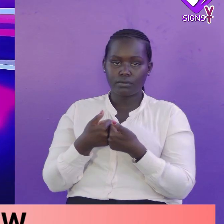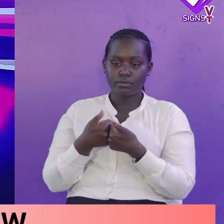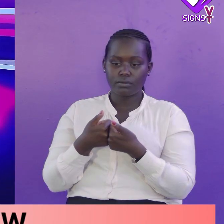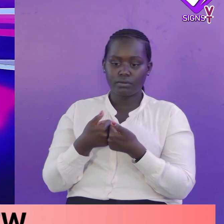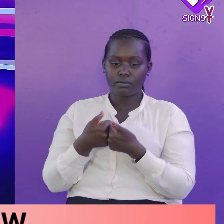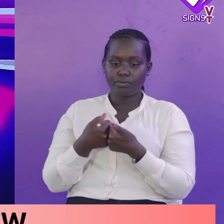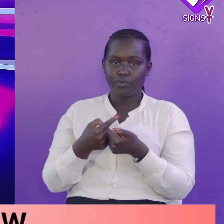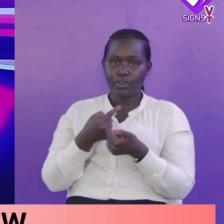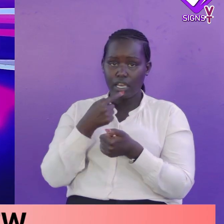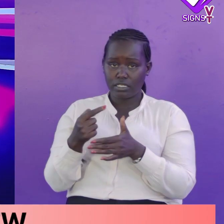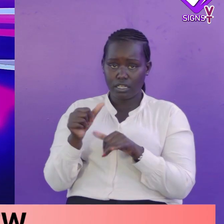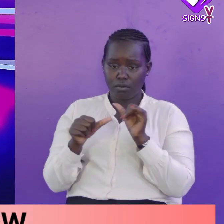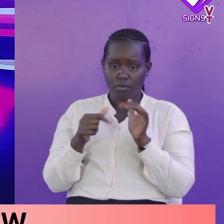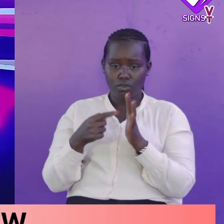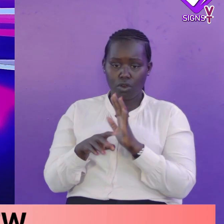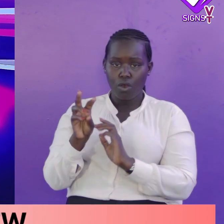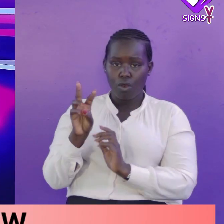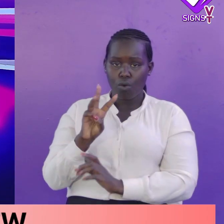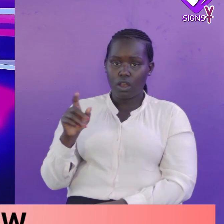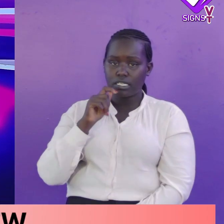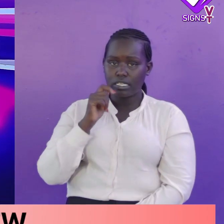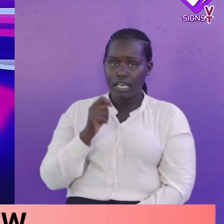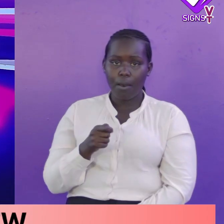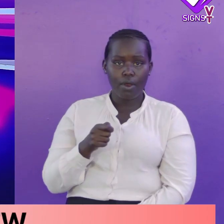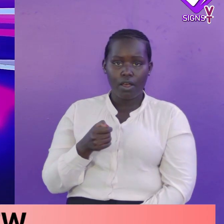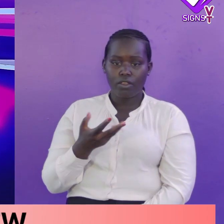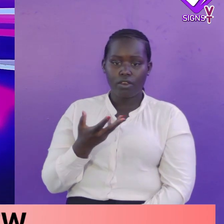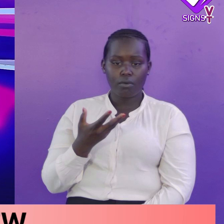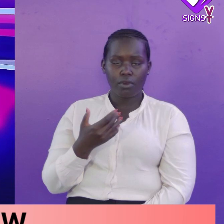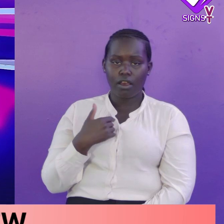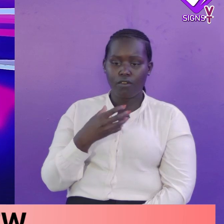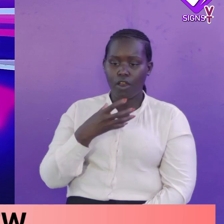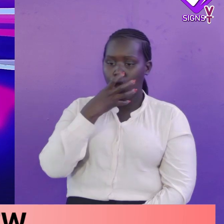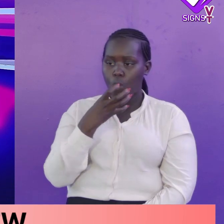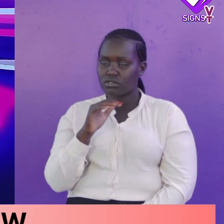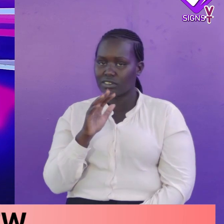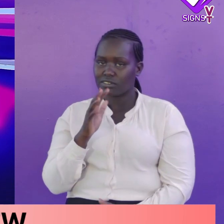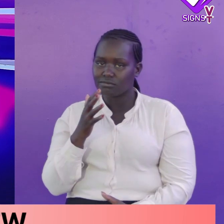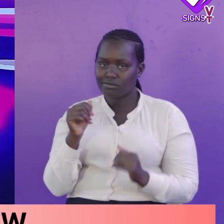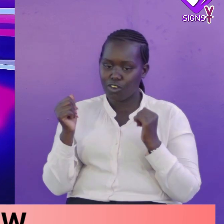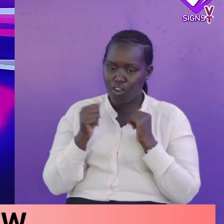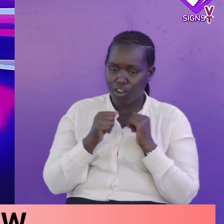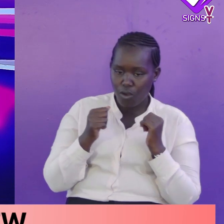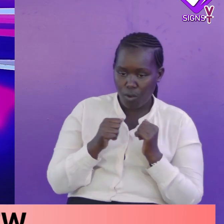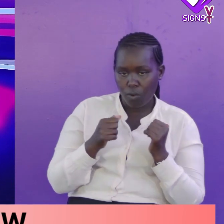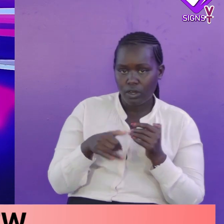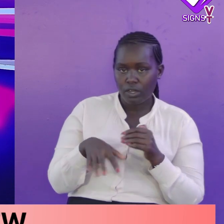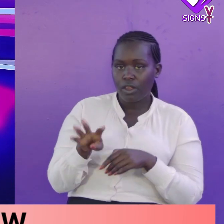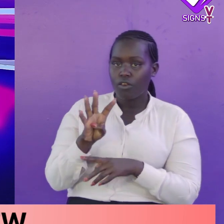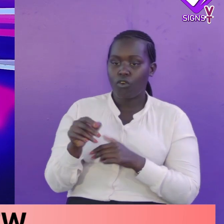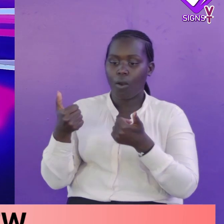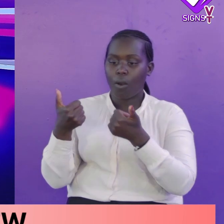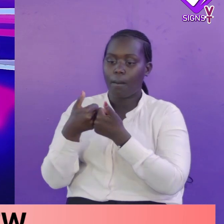I said about West Ham, they've been blowing hot and cold in the 4 matches